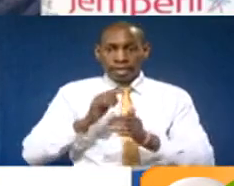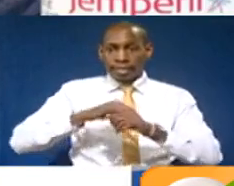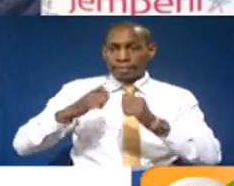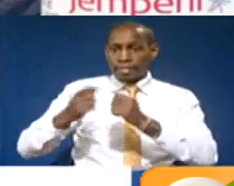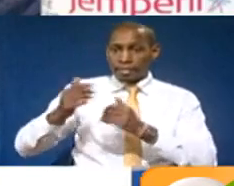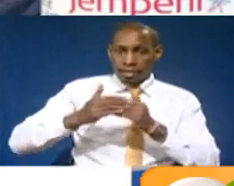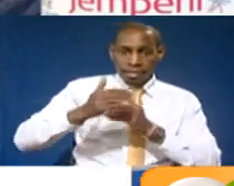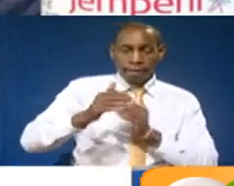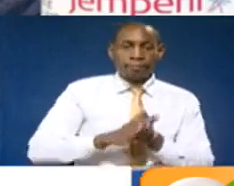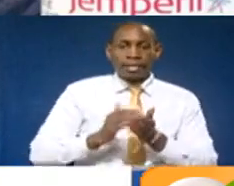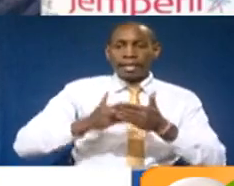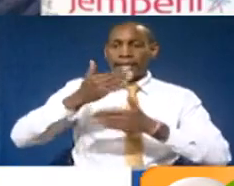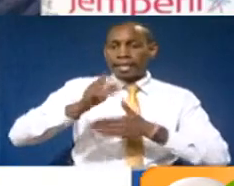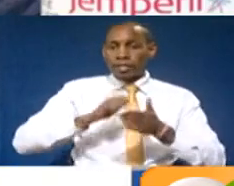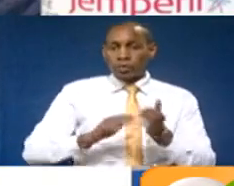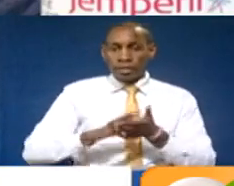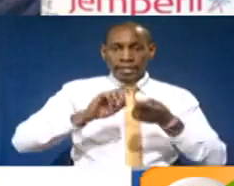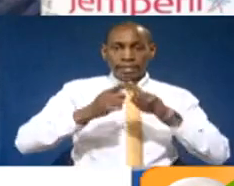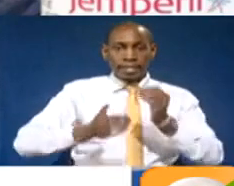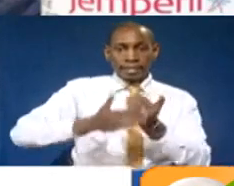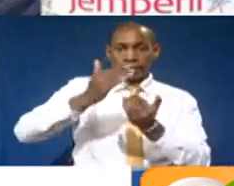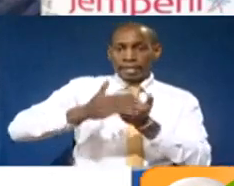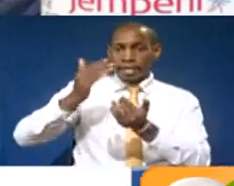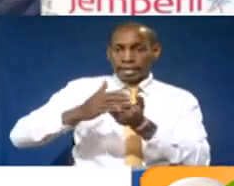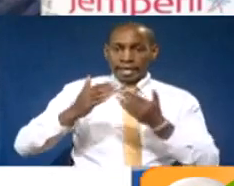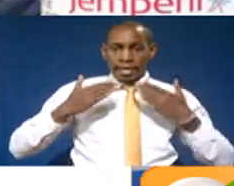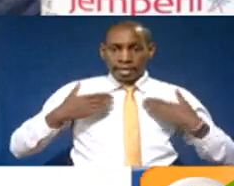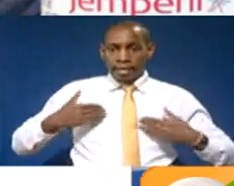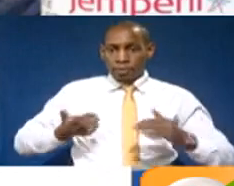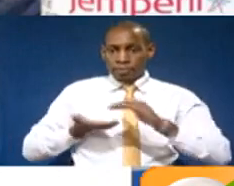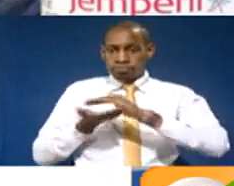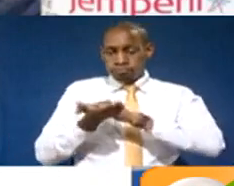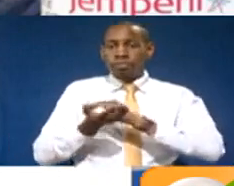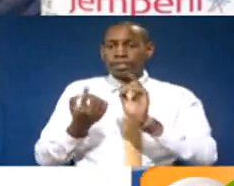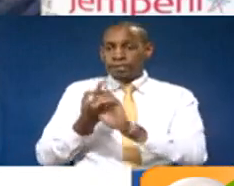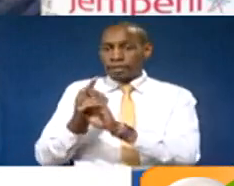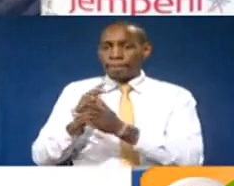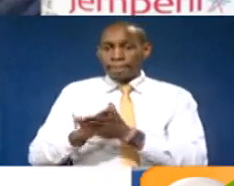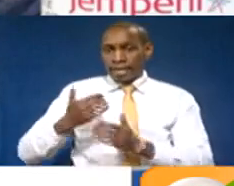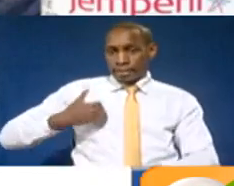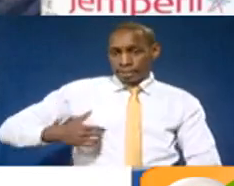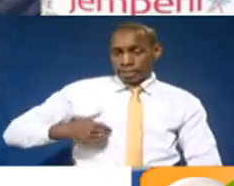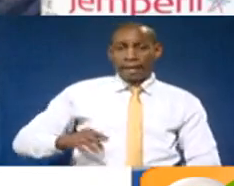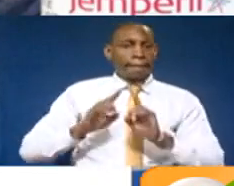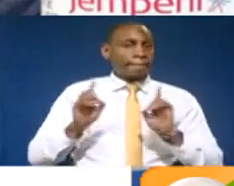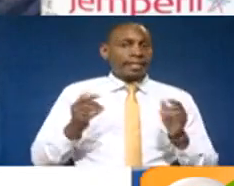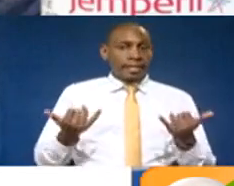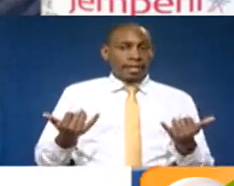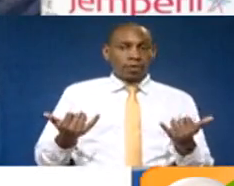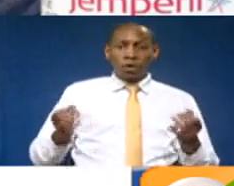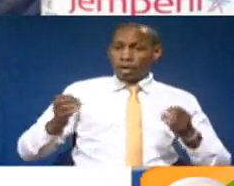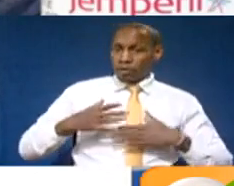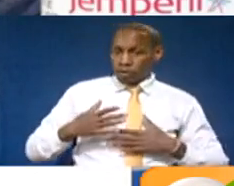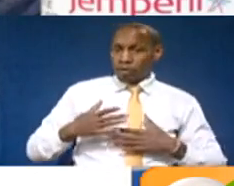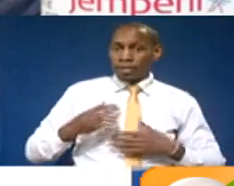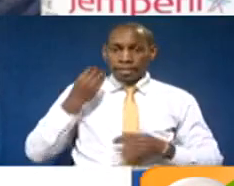6 months. This was to be followed by the standard treatments of chemotherapy, radiation therapy, and surgery. However, to their